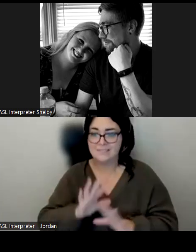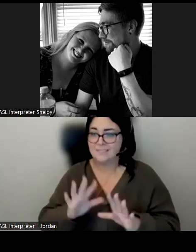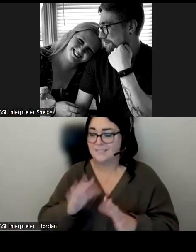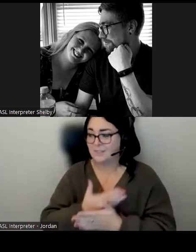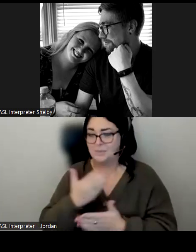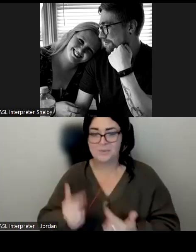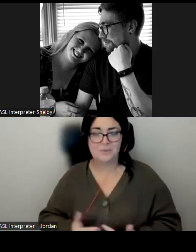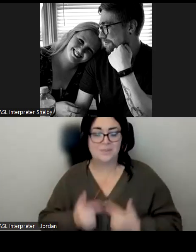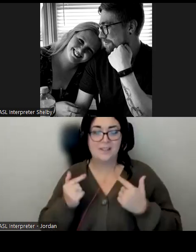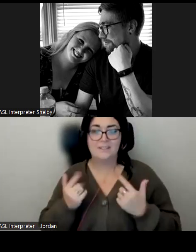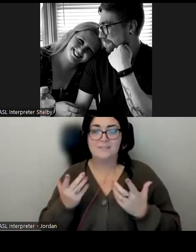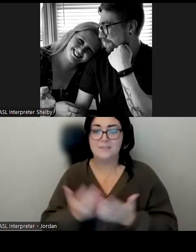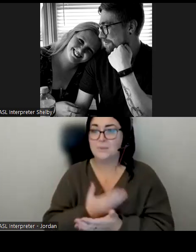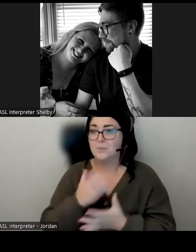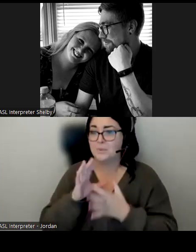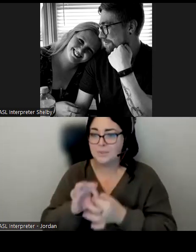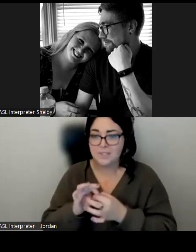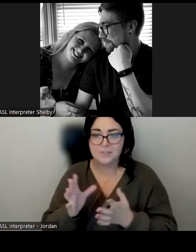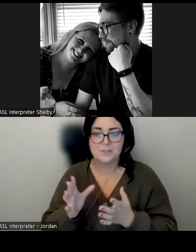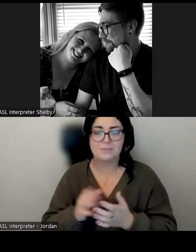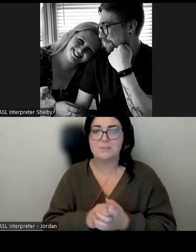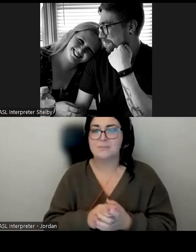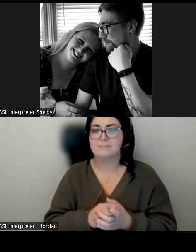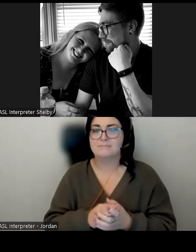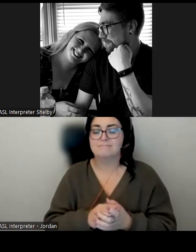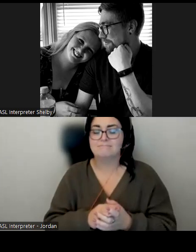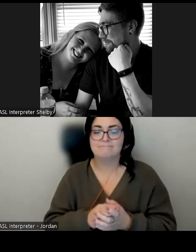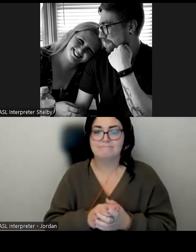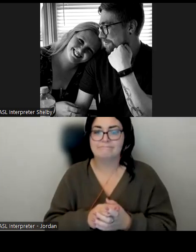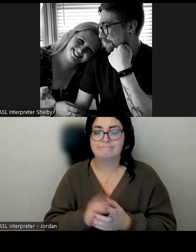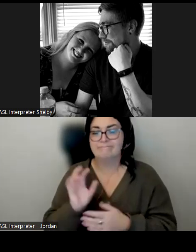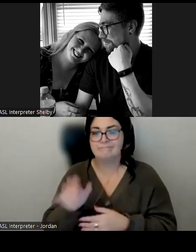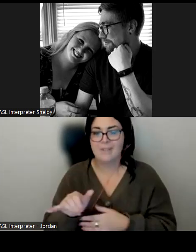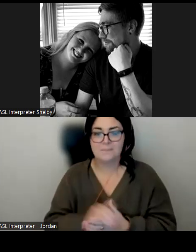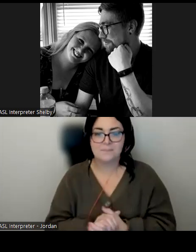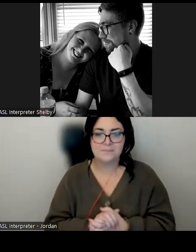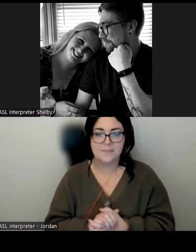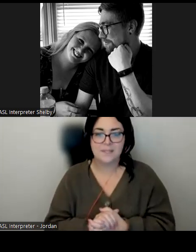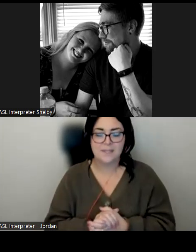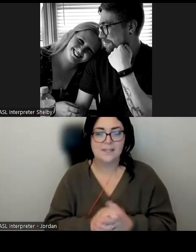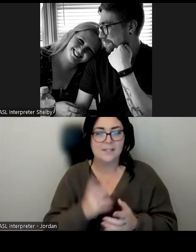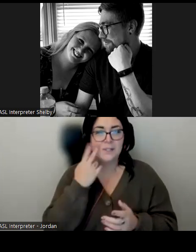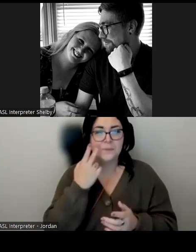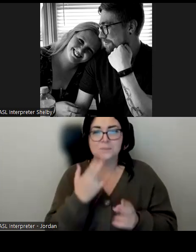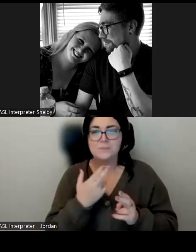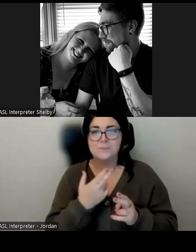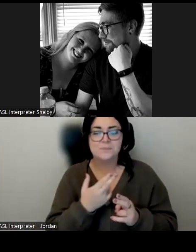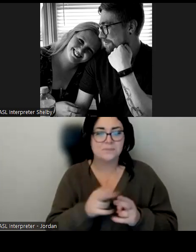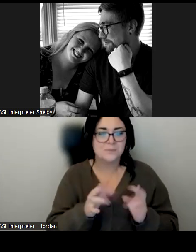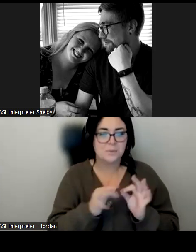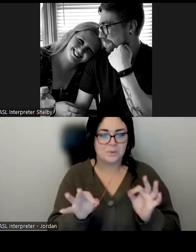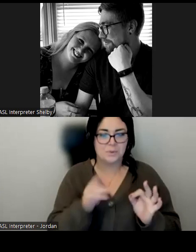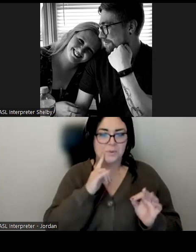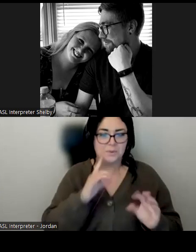still having that connection to the person you love so much. And a nice little quote here about acceptance is